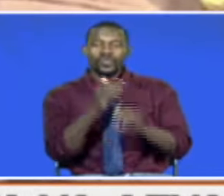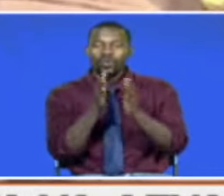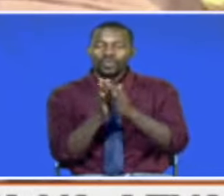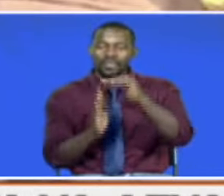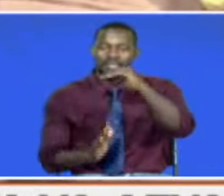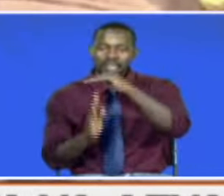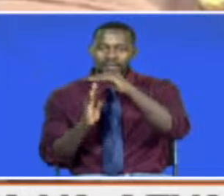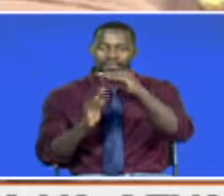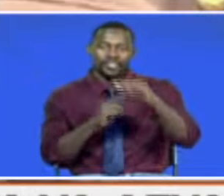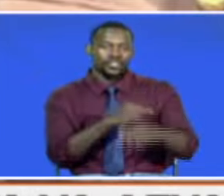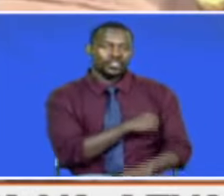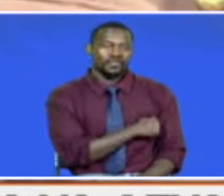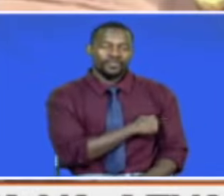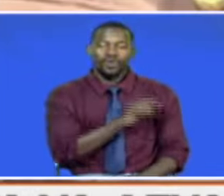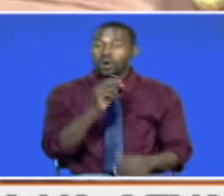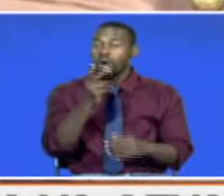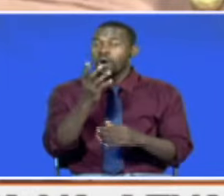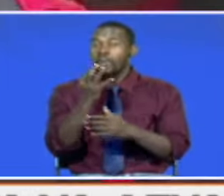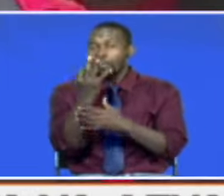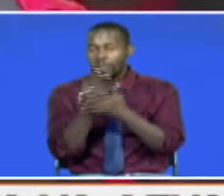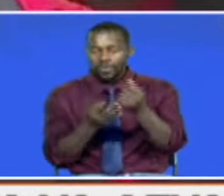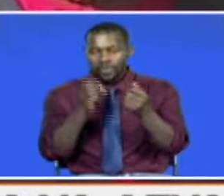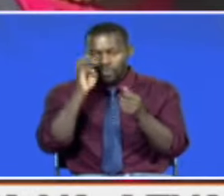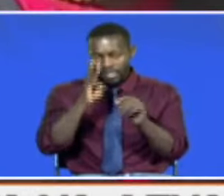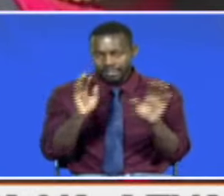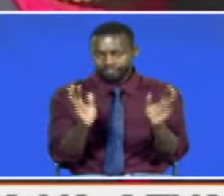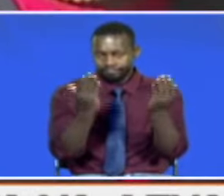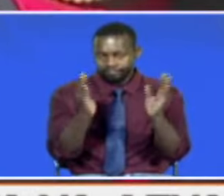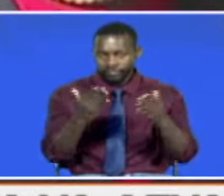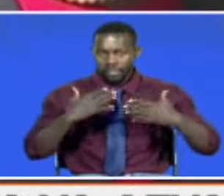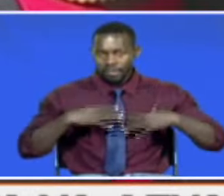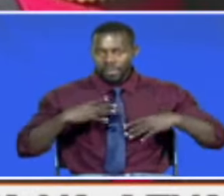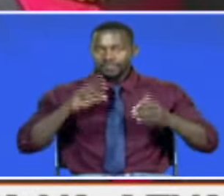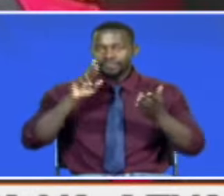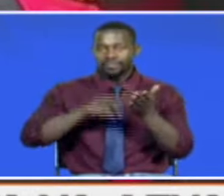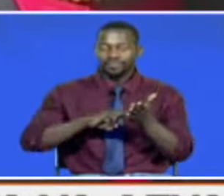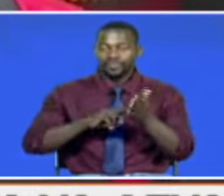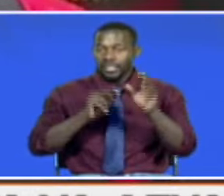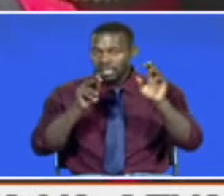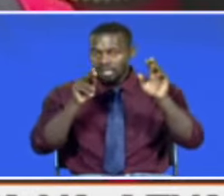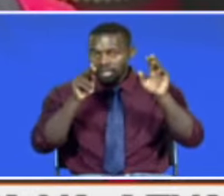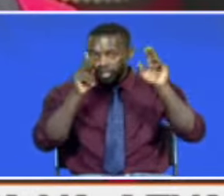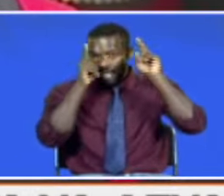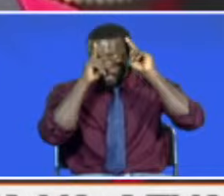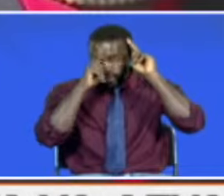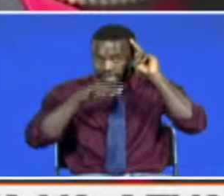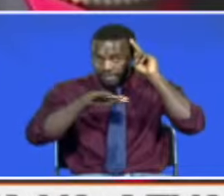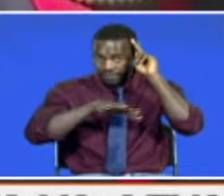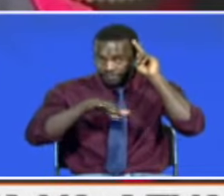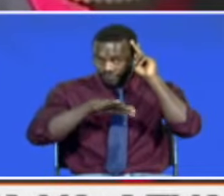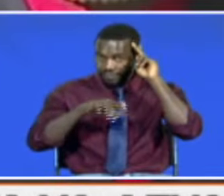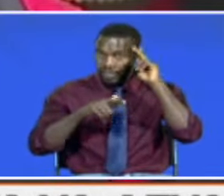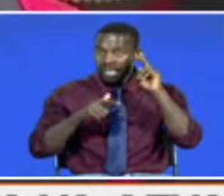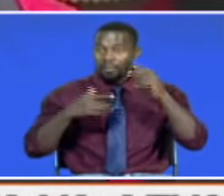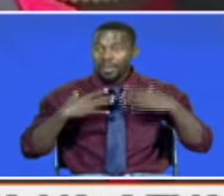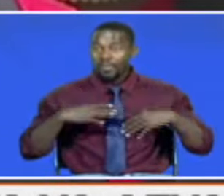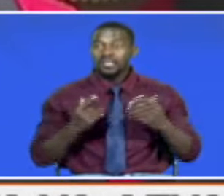sub-chiefs. They will be able to mobilize people. Population ya Kakamega tuko watu karibu milioni